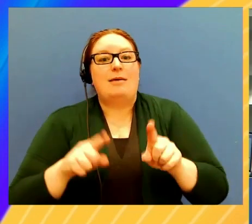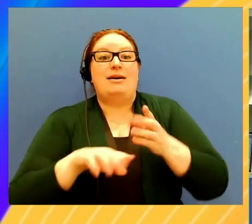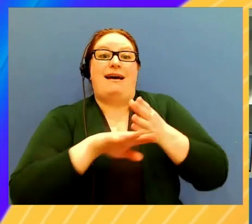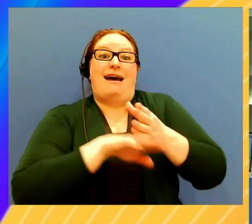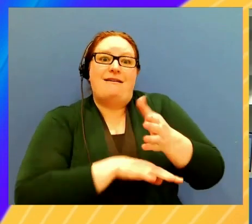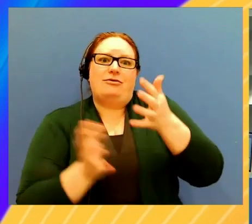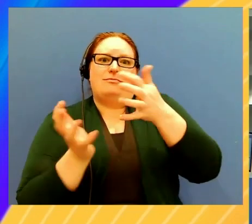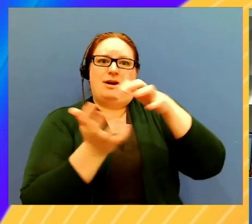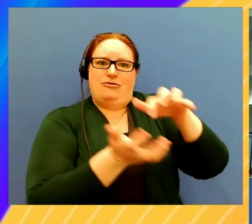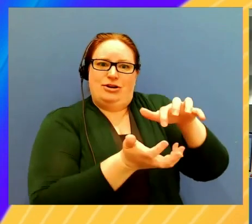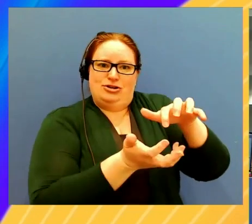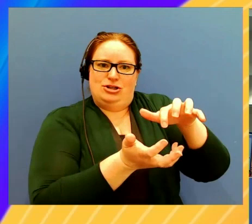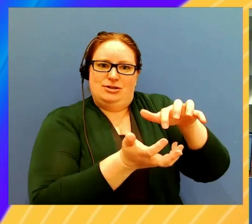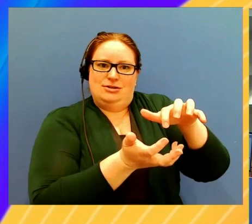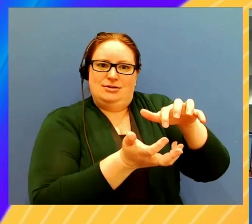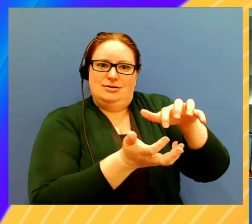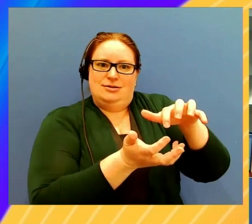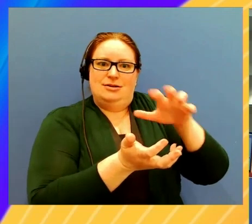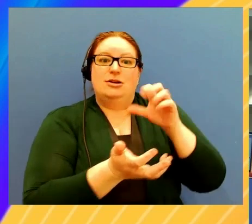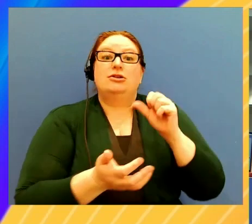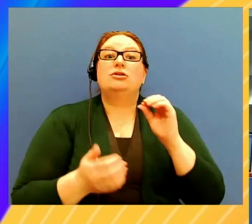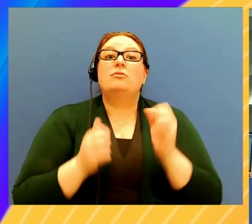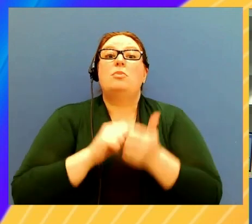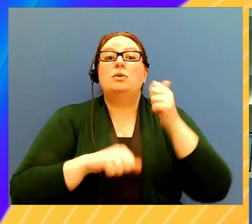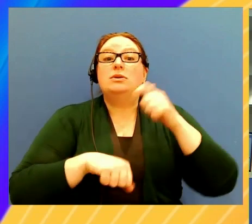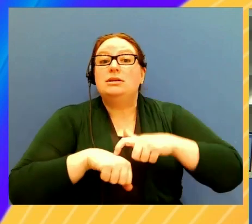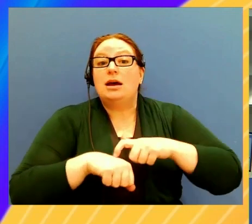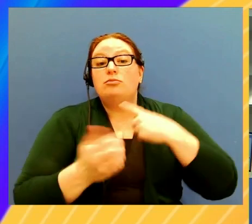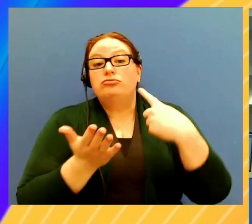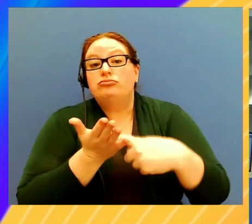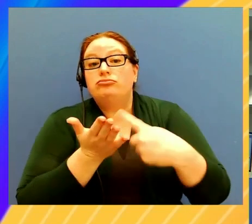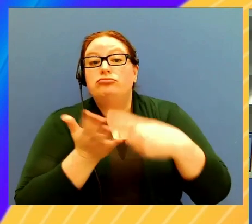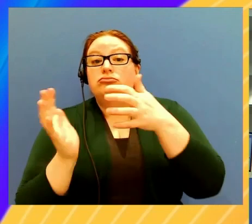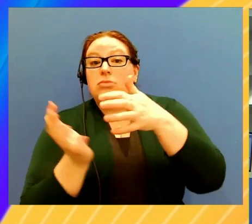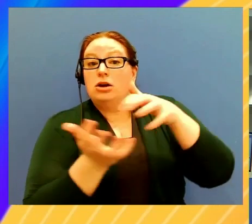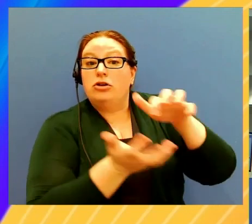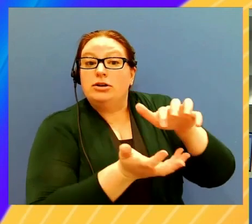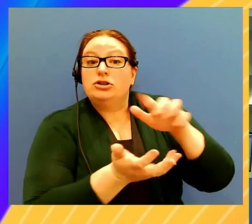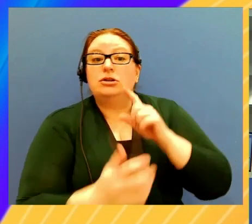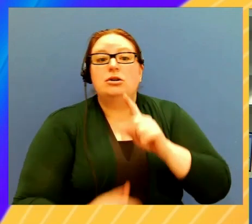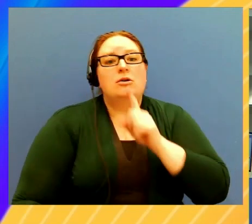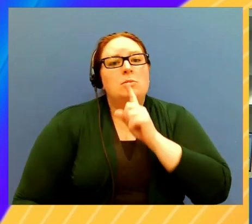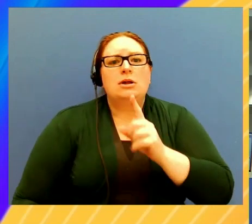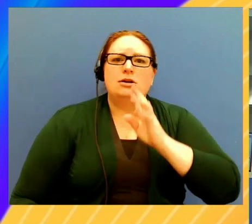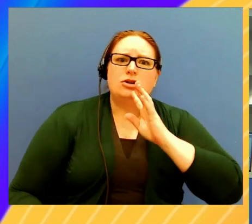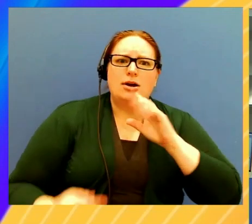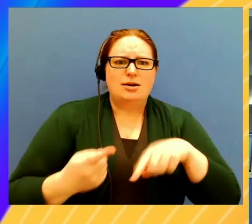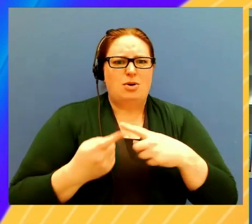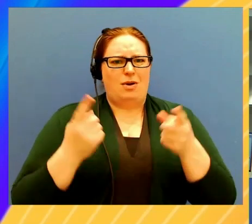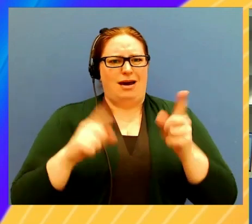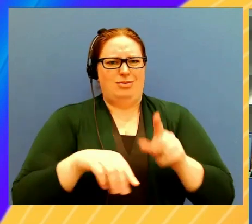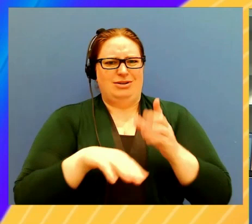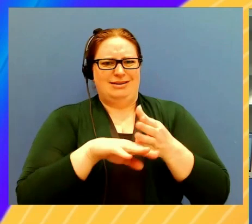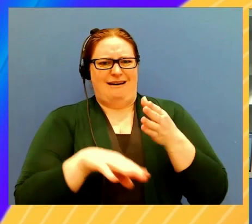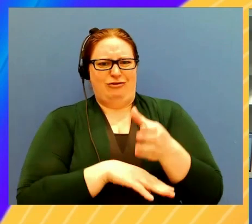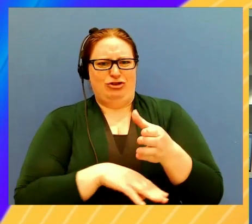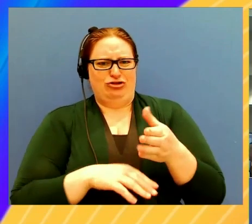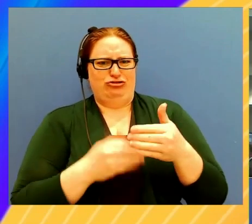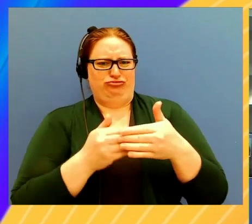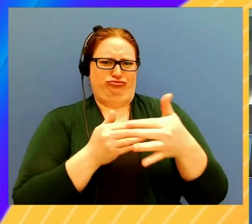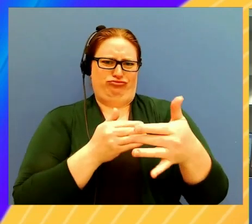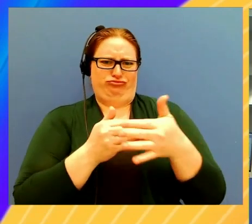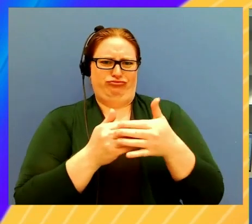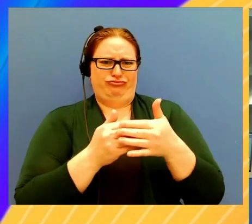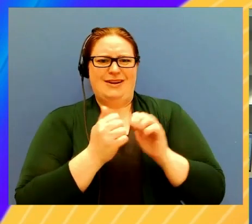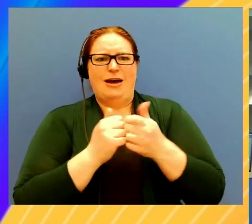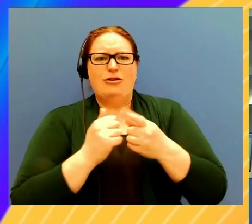Right. Most of the time when we talk about migration, we're really talking about what happens afterwards and how you can maximize those